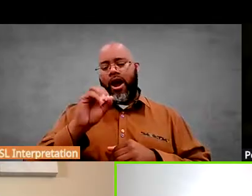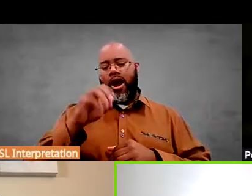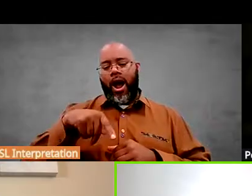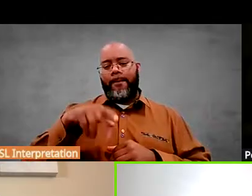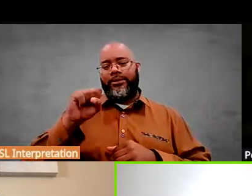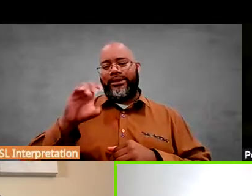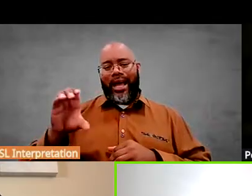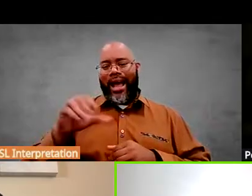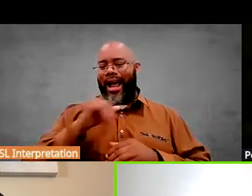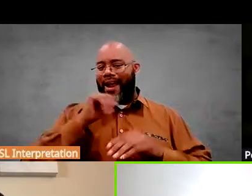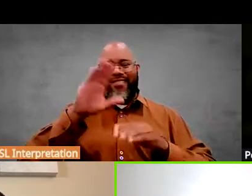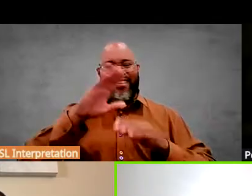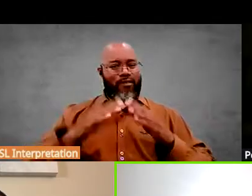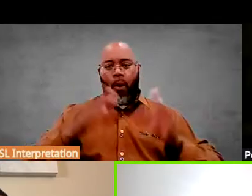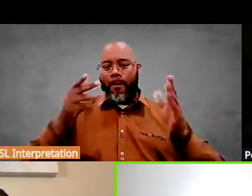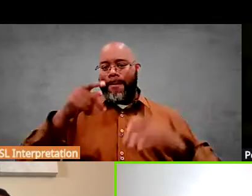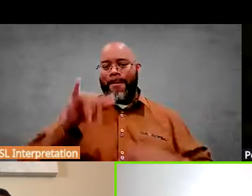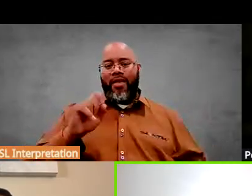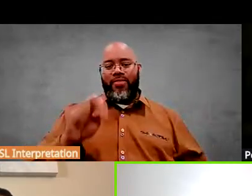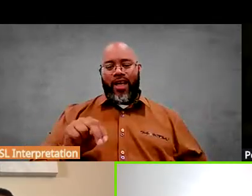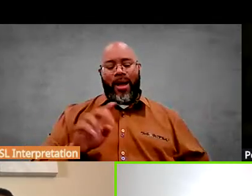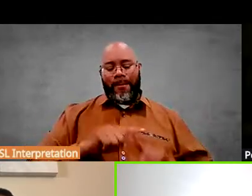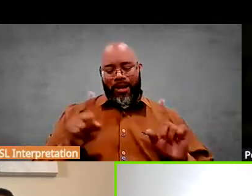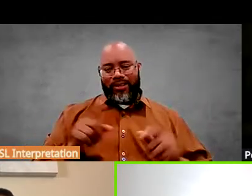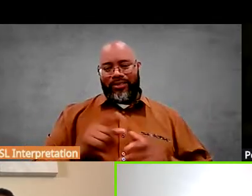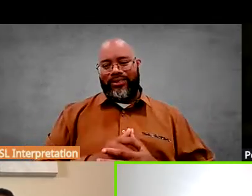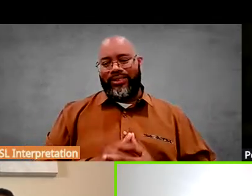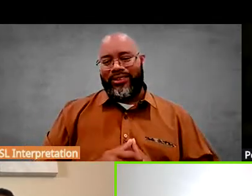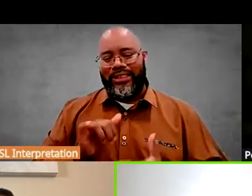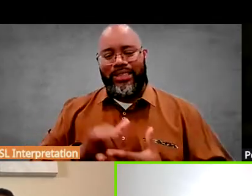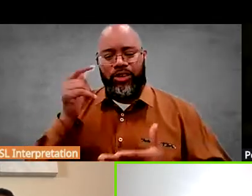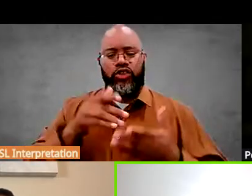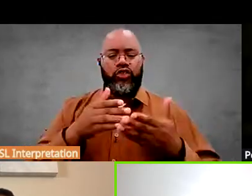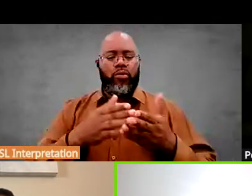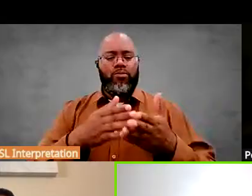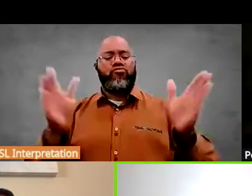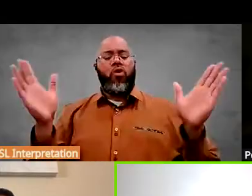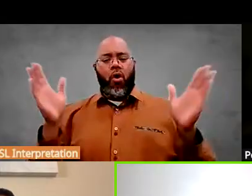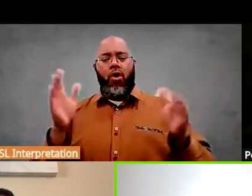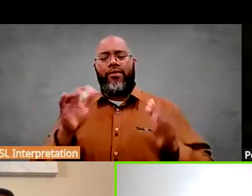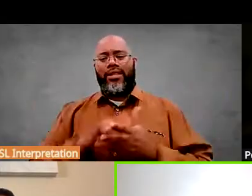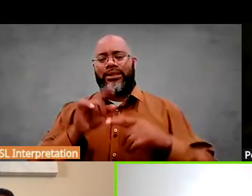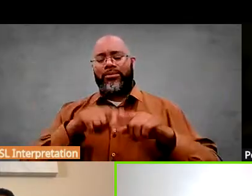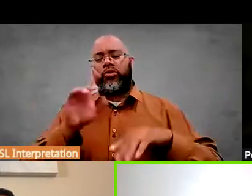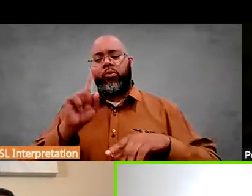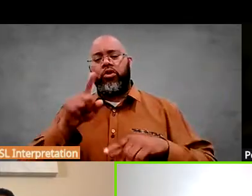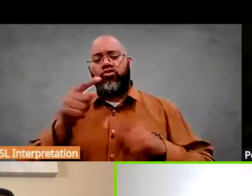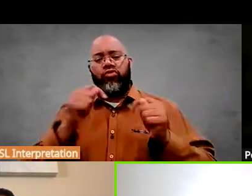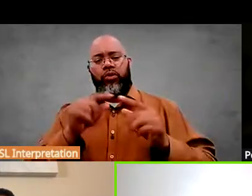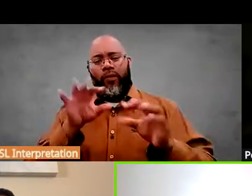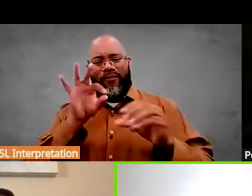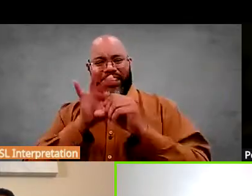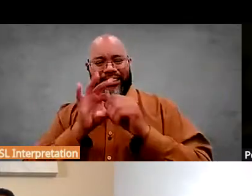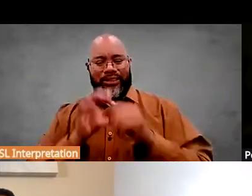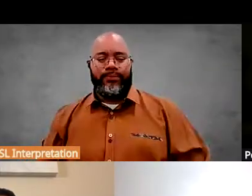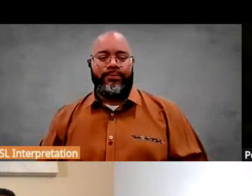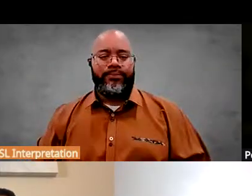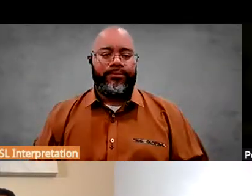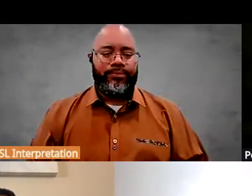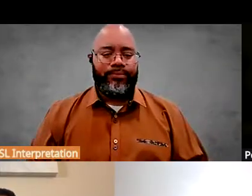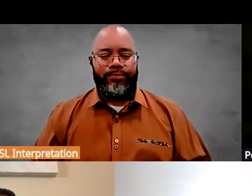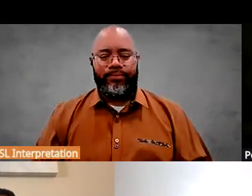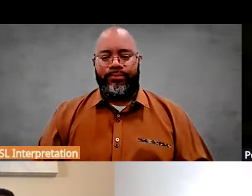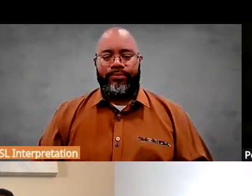Yeah. Yeah. But again, because it's so broad, it depends on where you're trying to fit. Yeah,